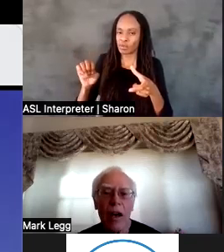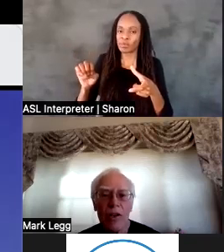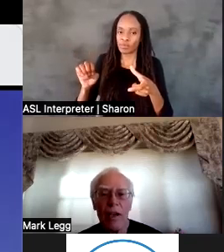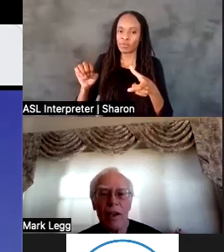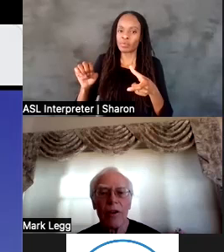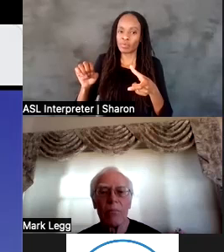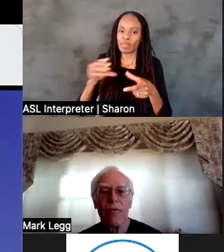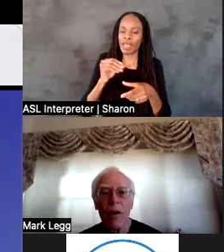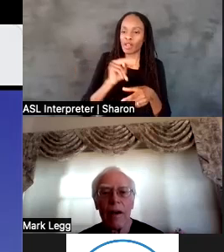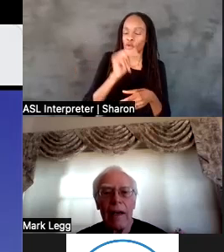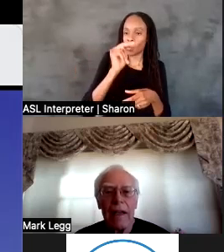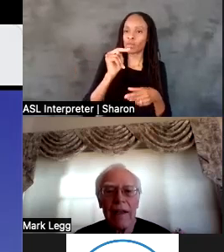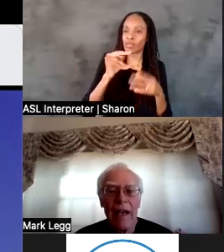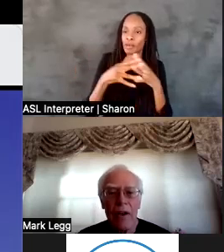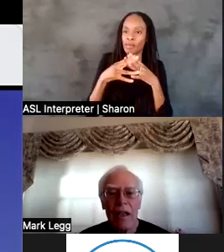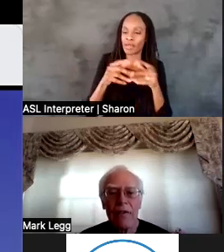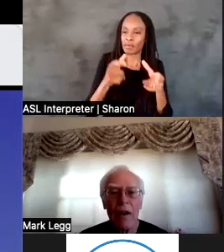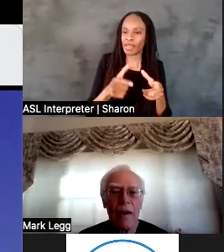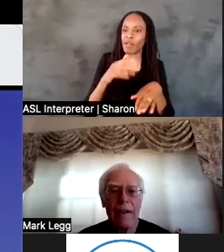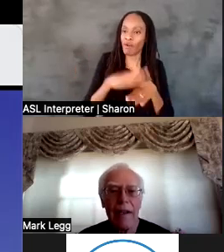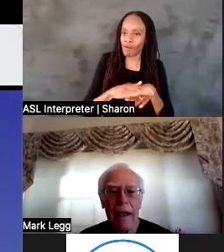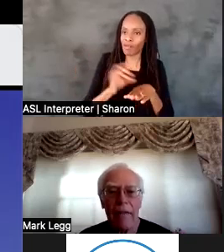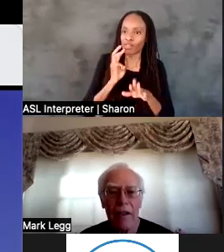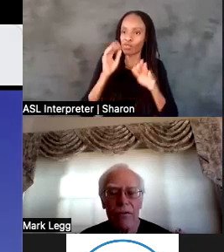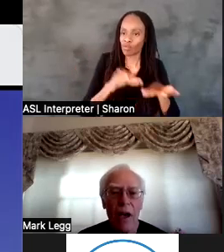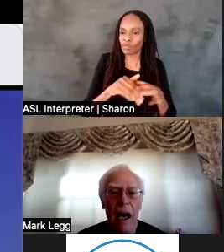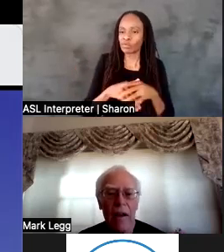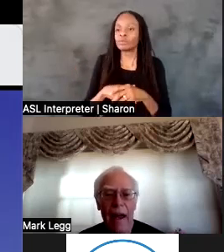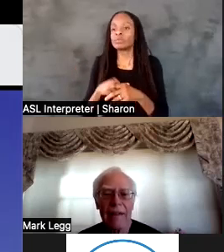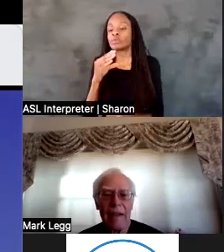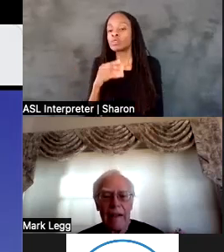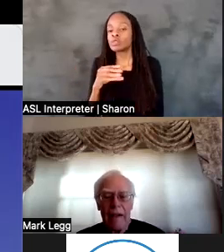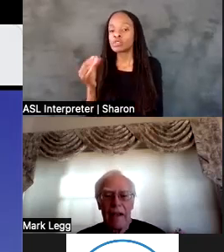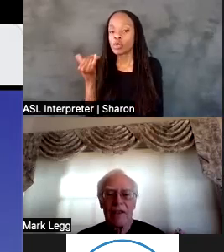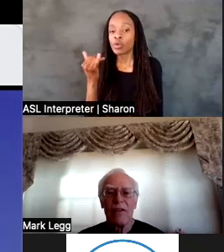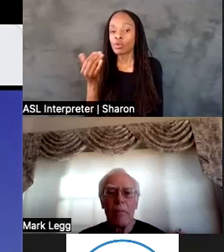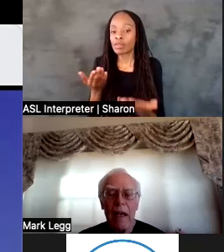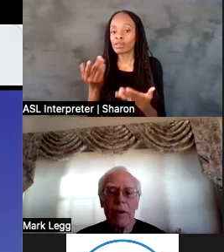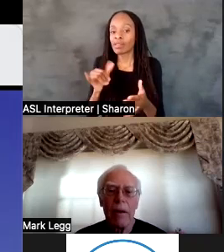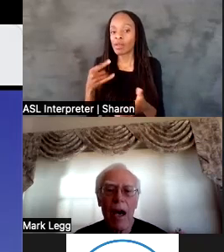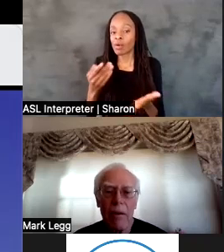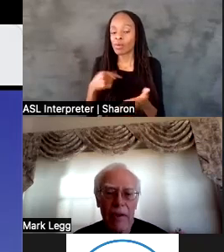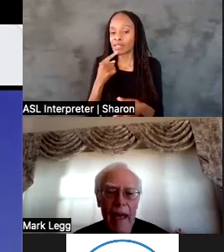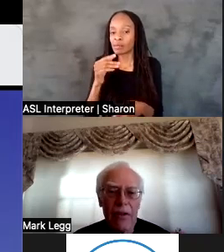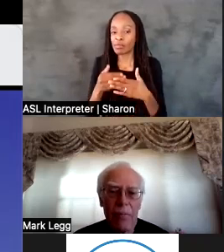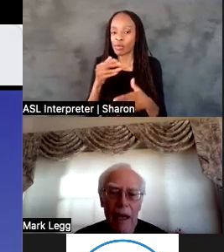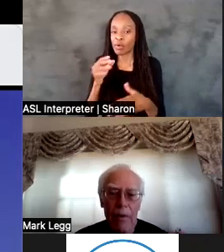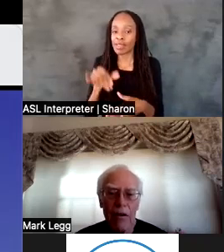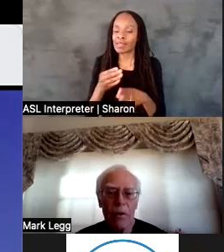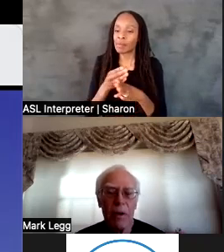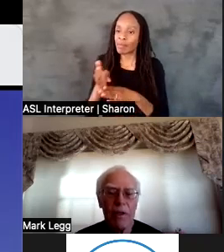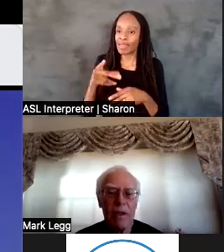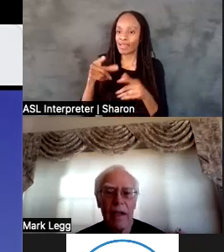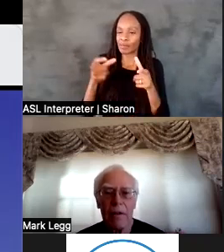plate onshore. And as we heard before, the San Andreas fault, or the SAF, cuts through the Mojave. That's considered the main plate boundary, but the actual plate